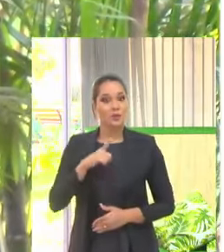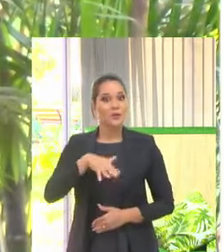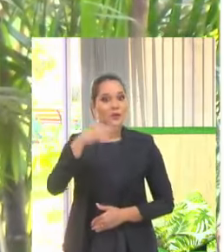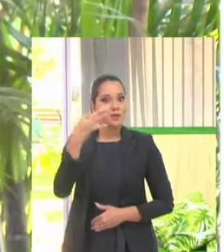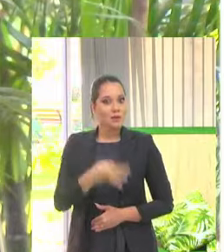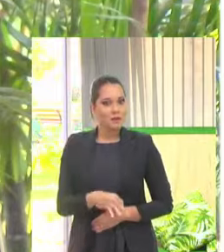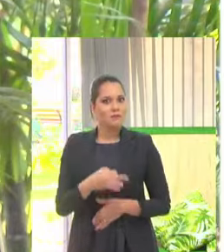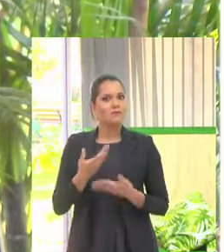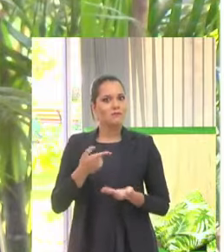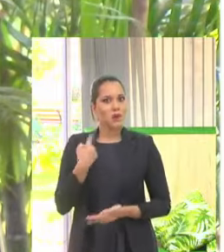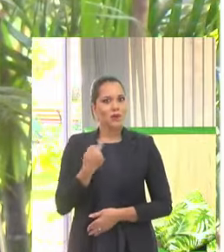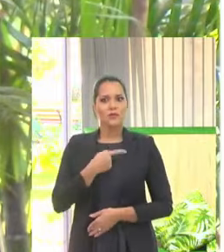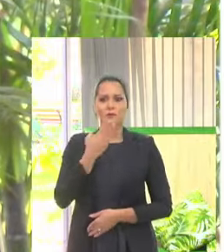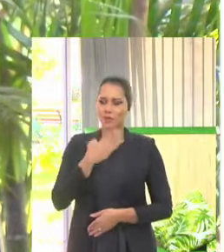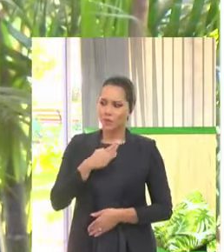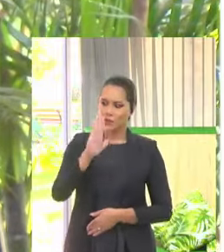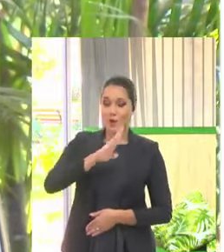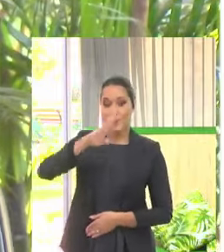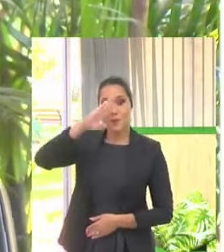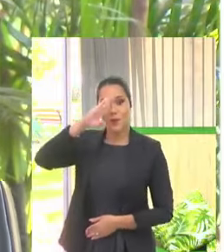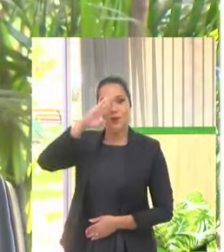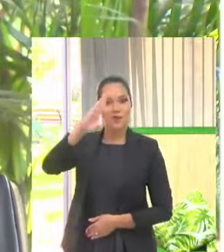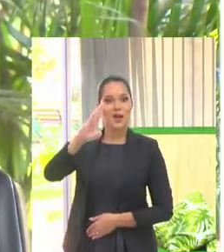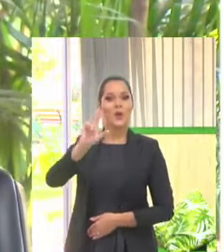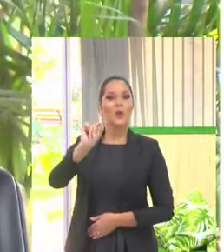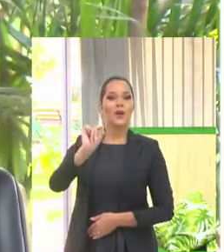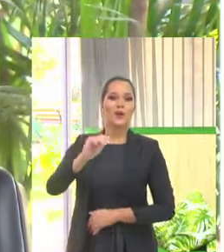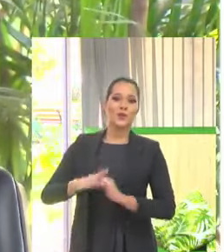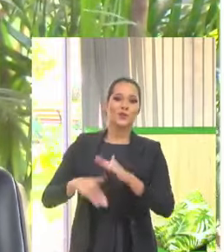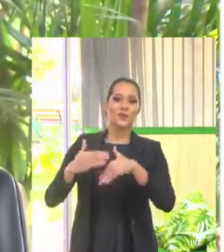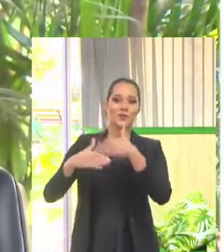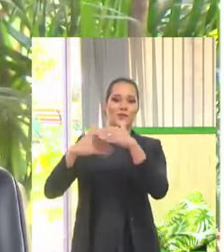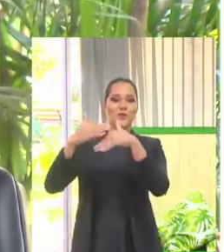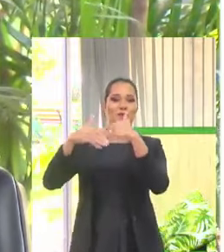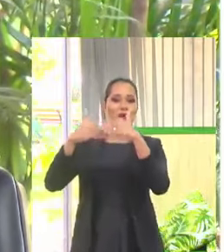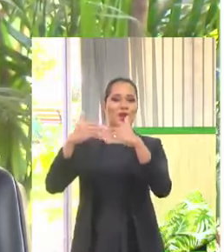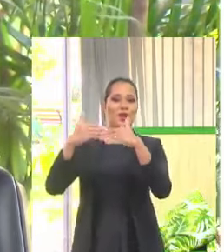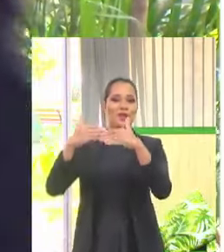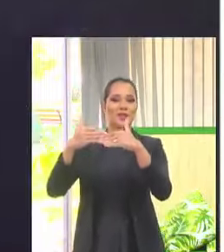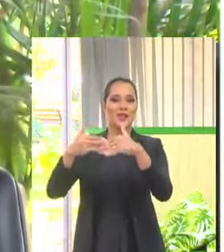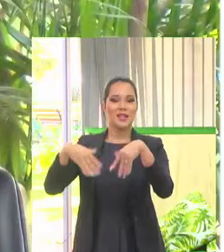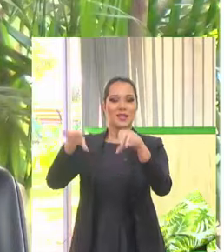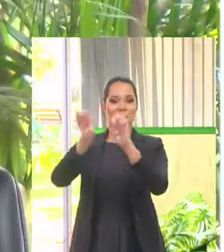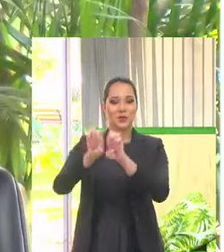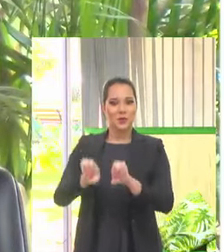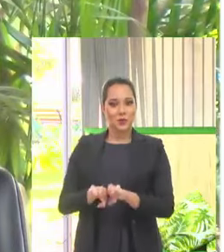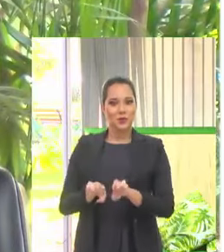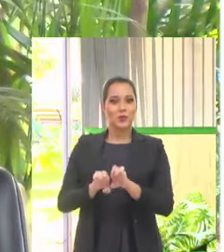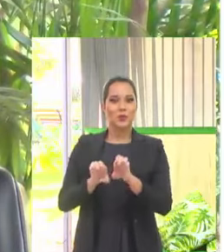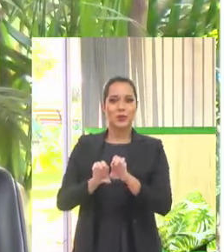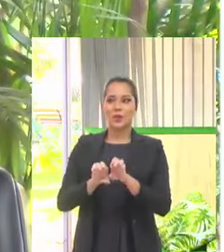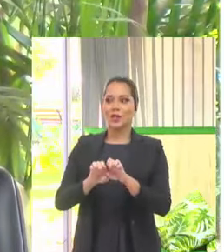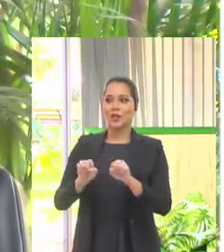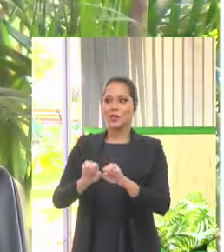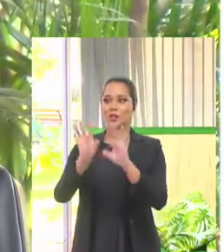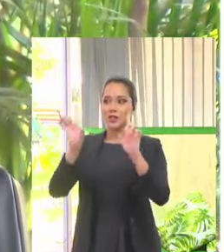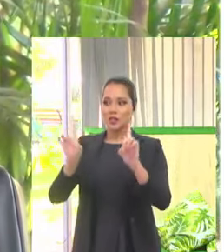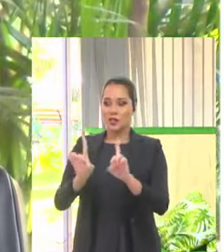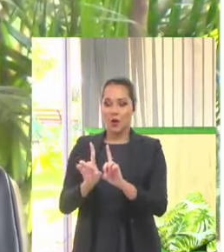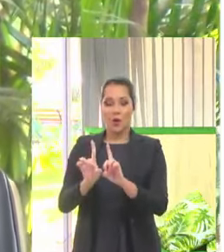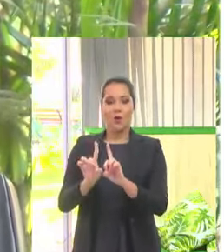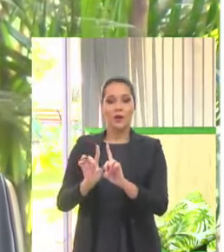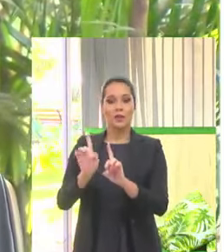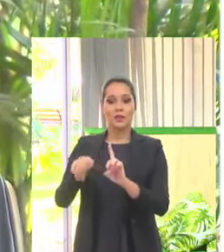to prioritizing the development of a digital public infrastructure that is reliable and